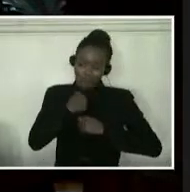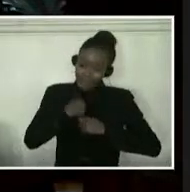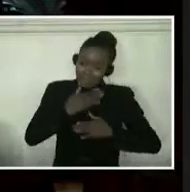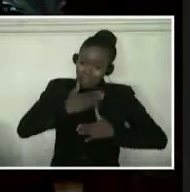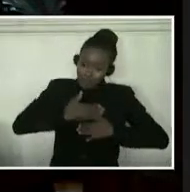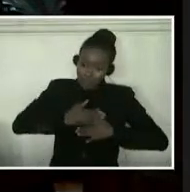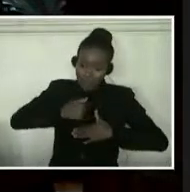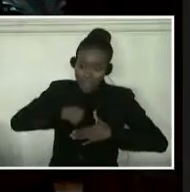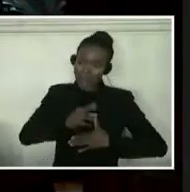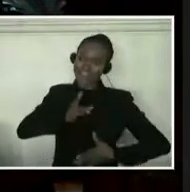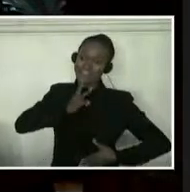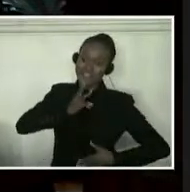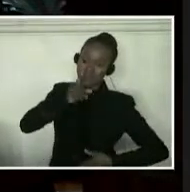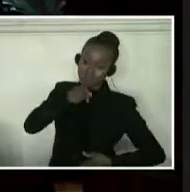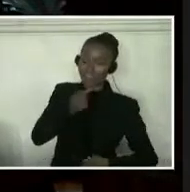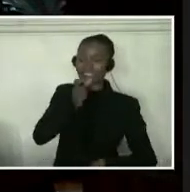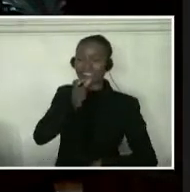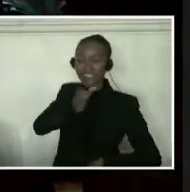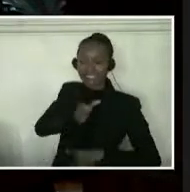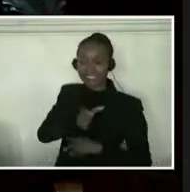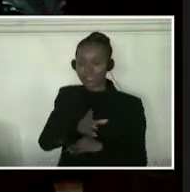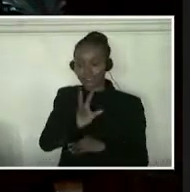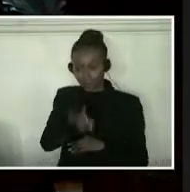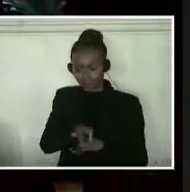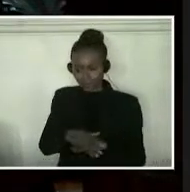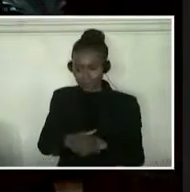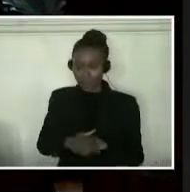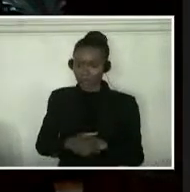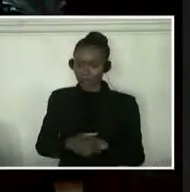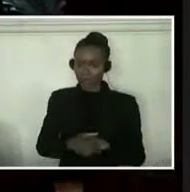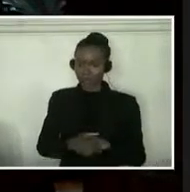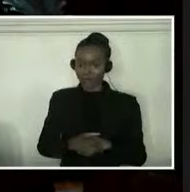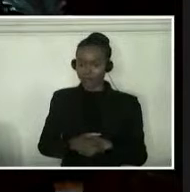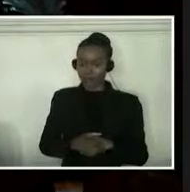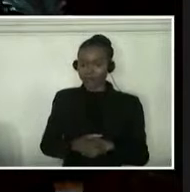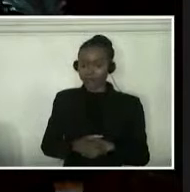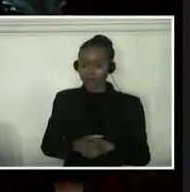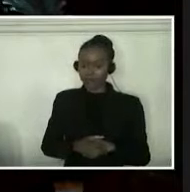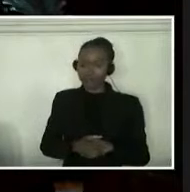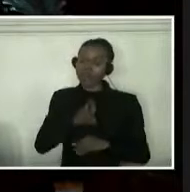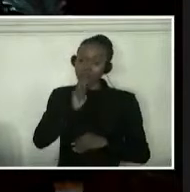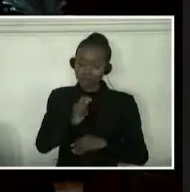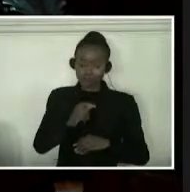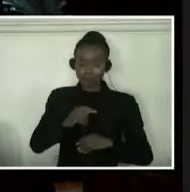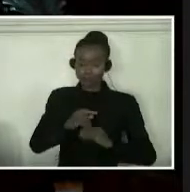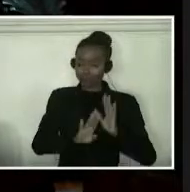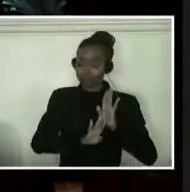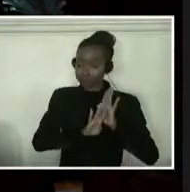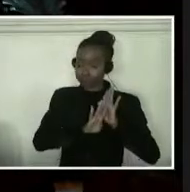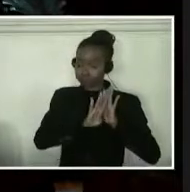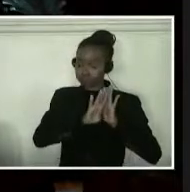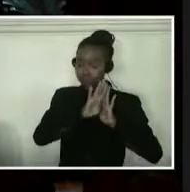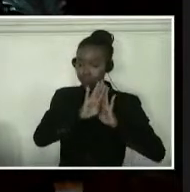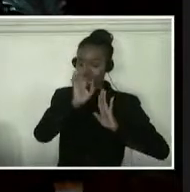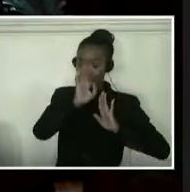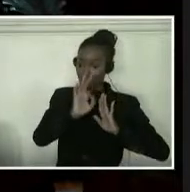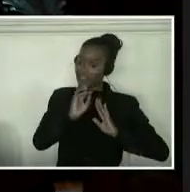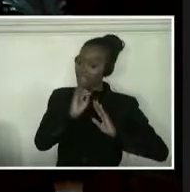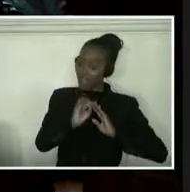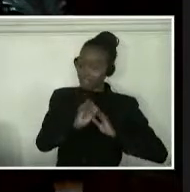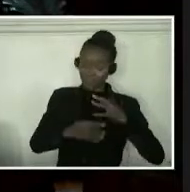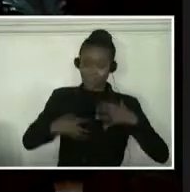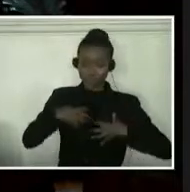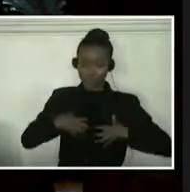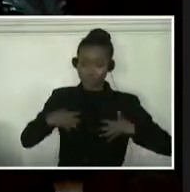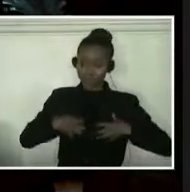increase in the number of neonates dying due to congenital syphilis and it is worrying a total of 4144